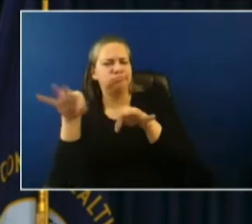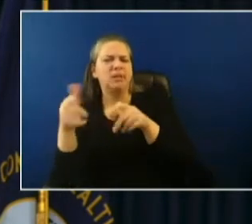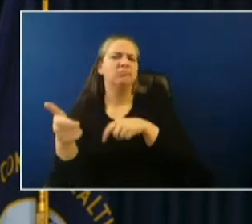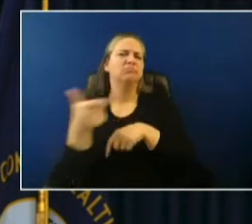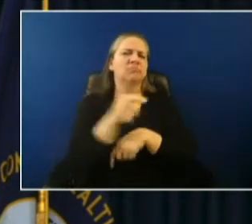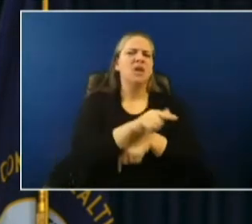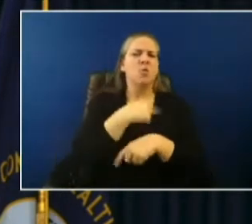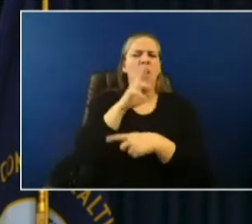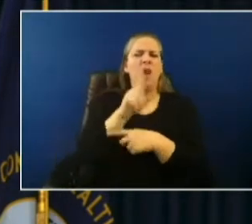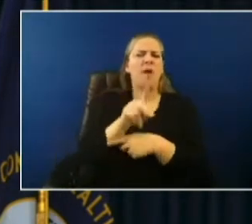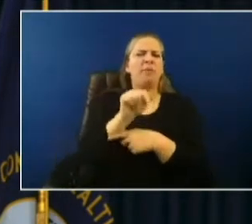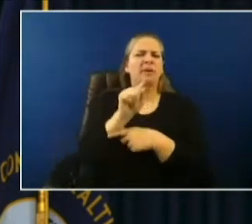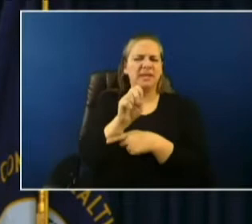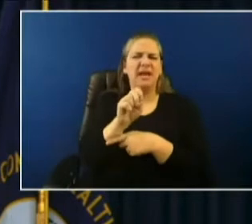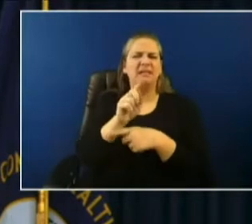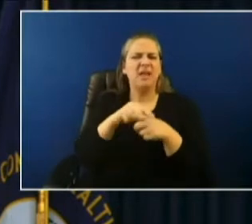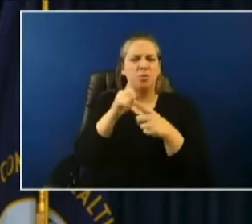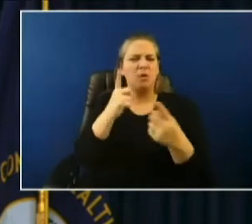through. Director Dossett.